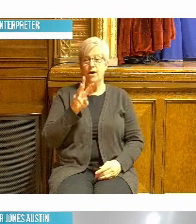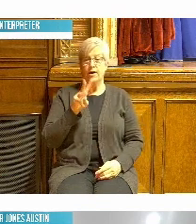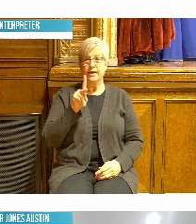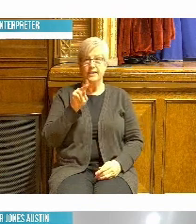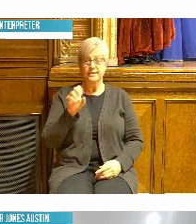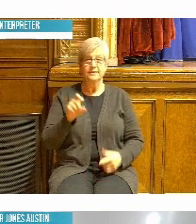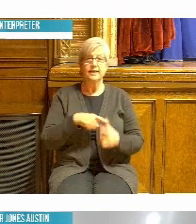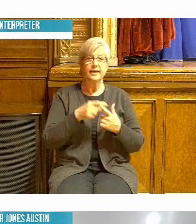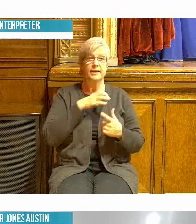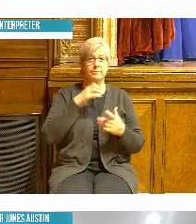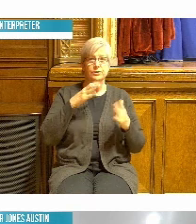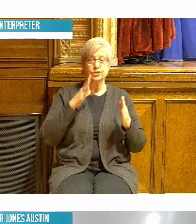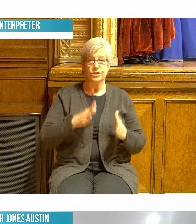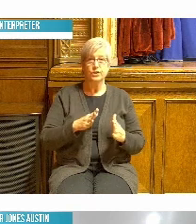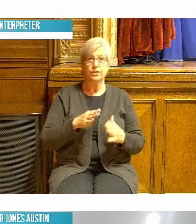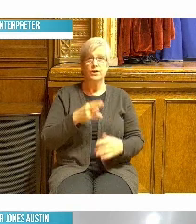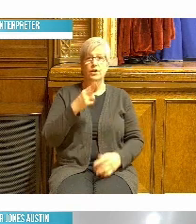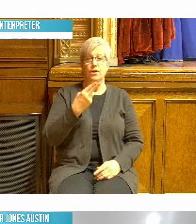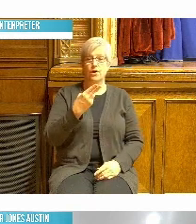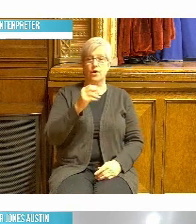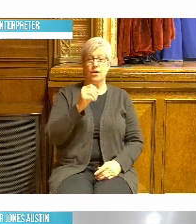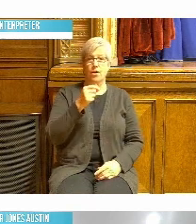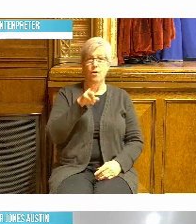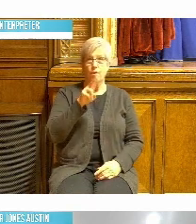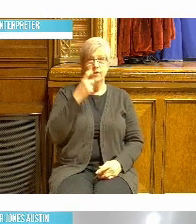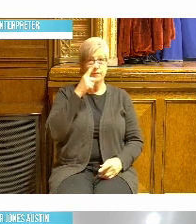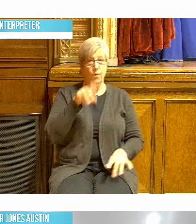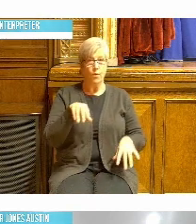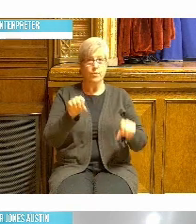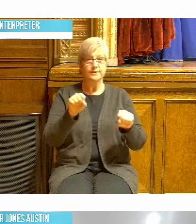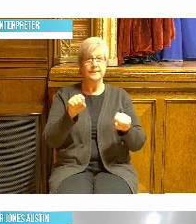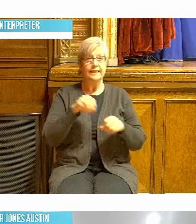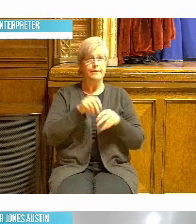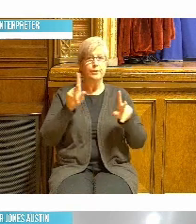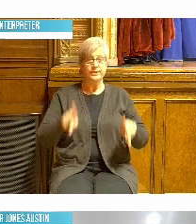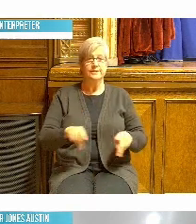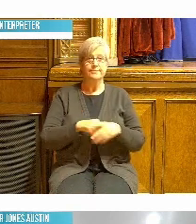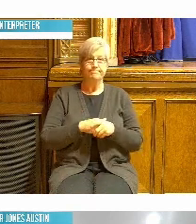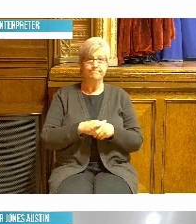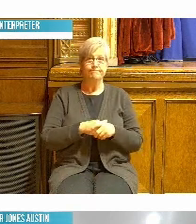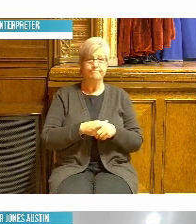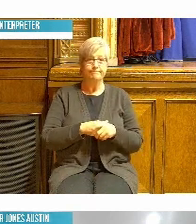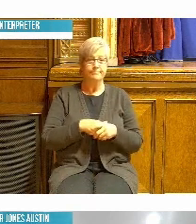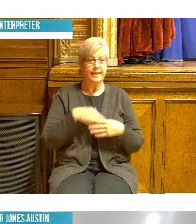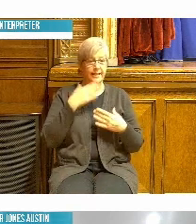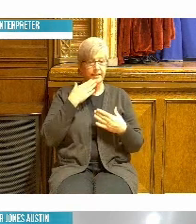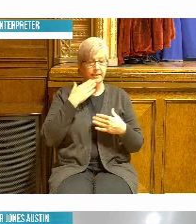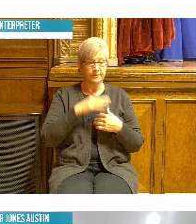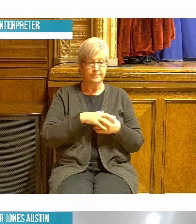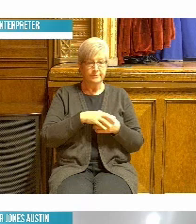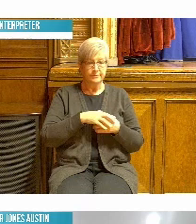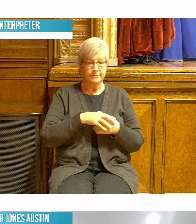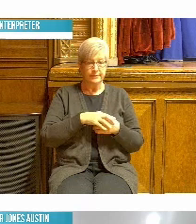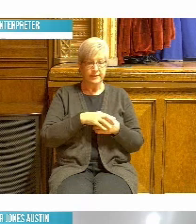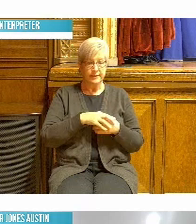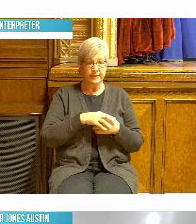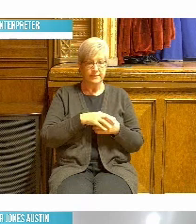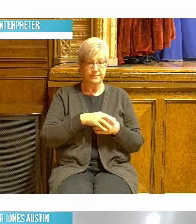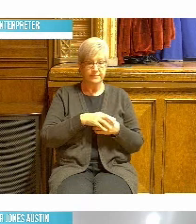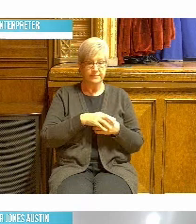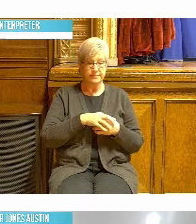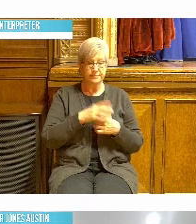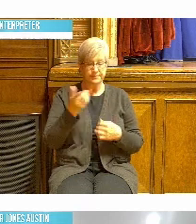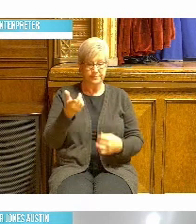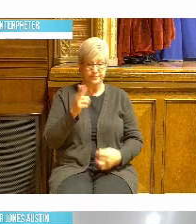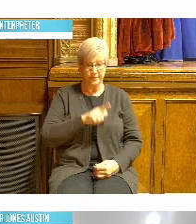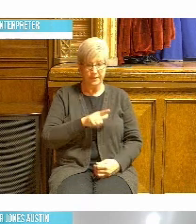you, Commissioner Hoth, for hosting in person. Thank you. Thank you, Commissioner. Next,